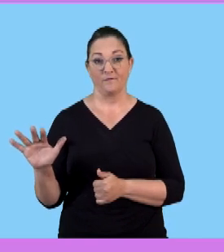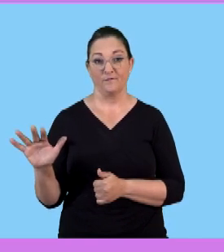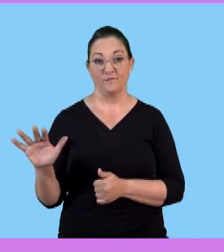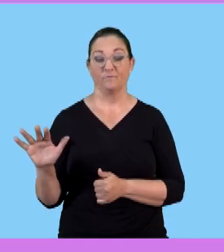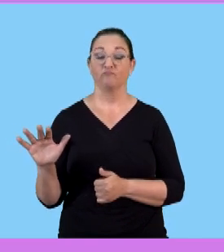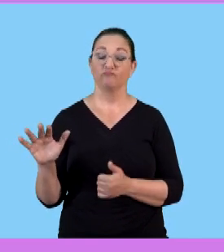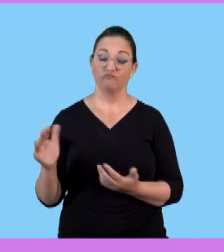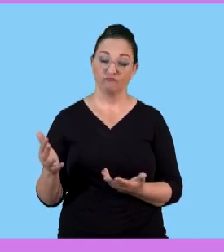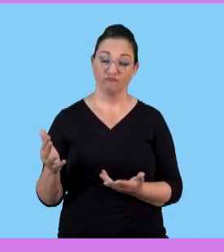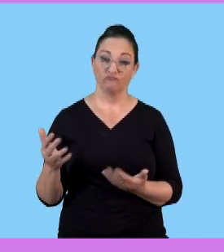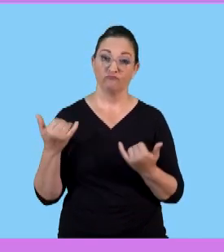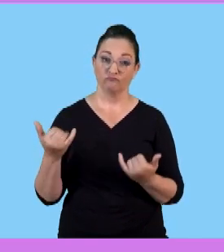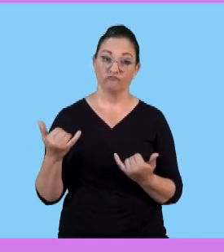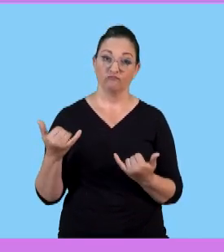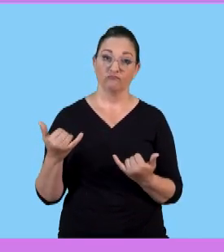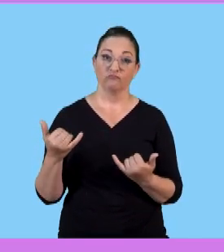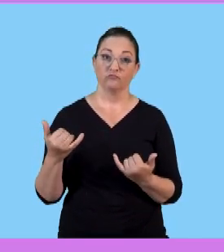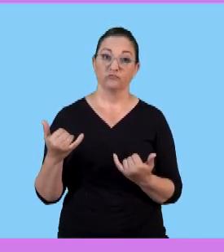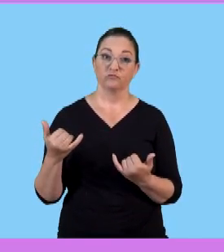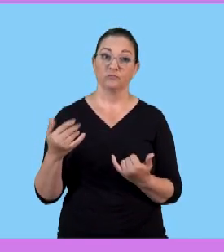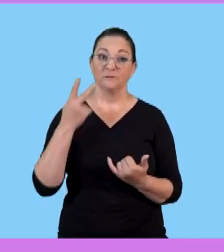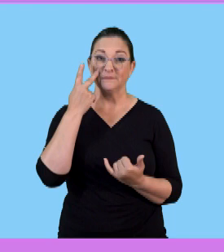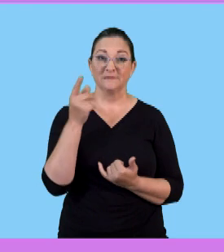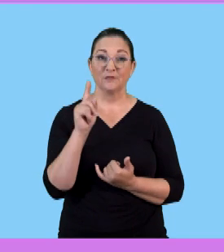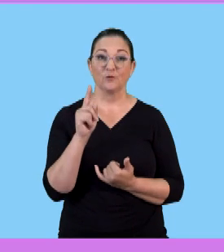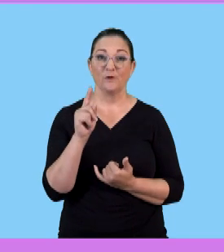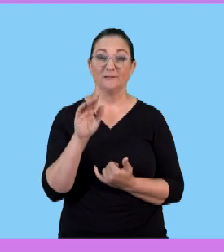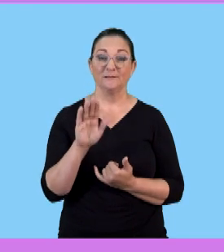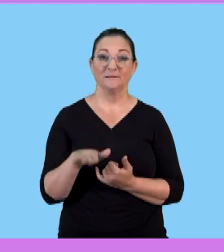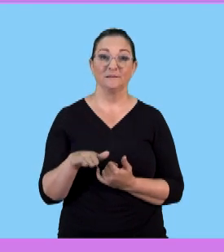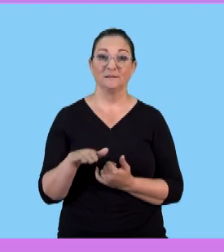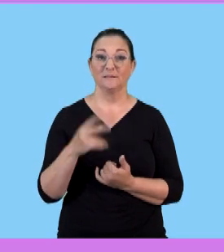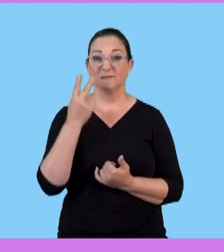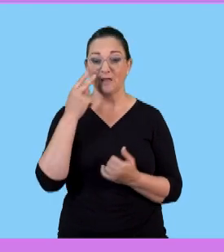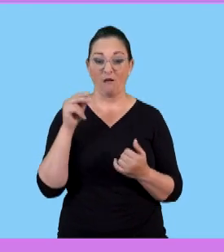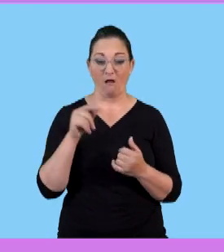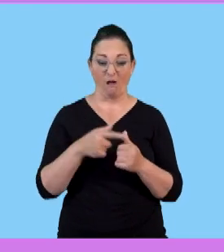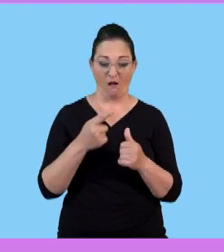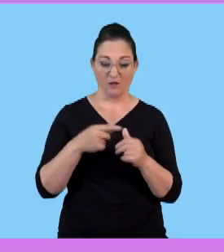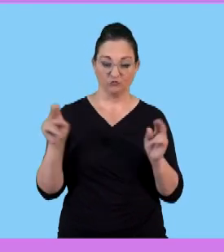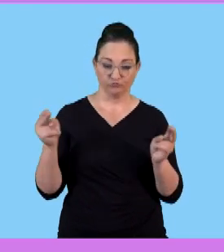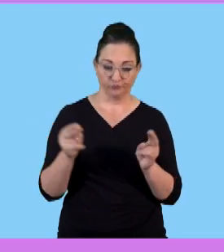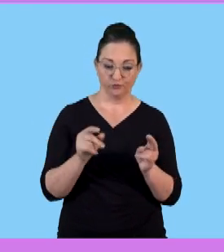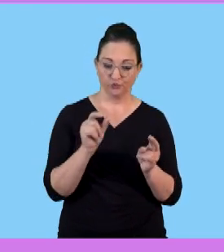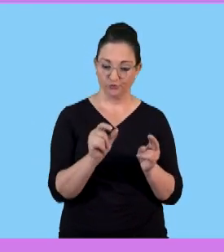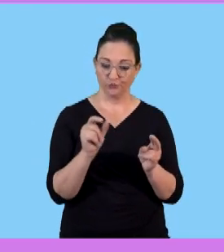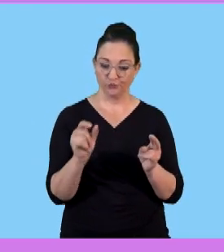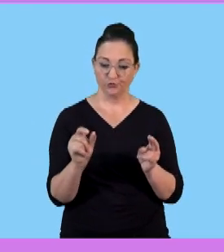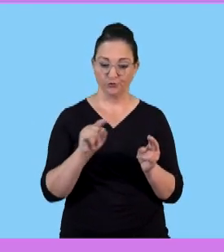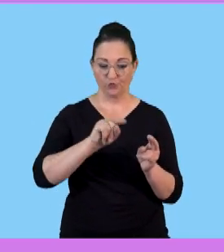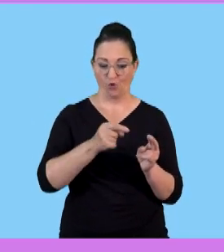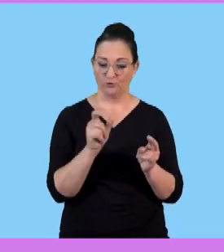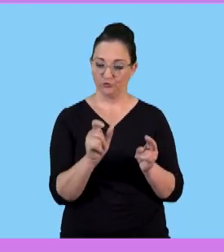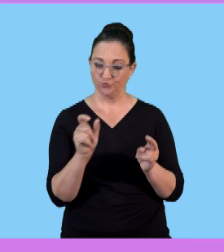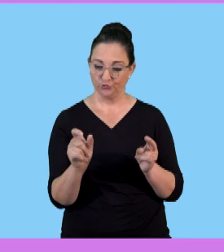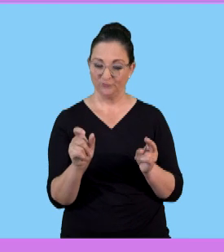24,609,375. All right? Now I will quickly go back to this part that says round your answer to 2 decimal